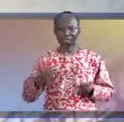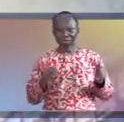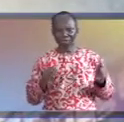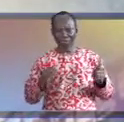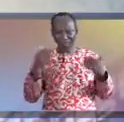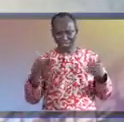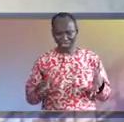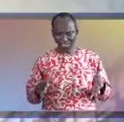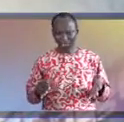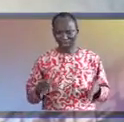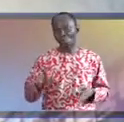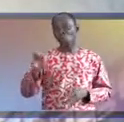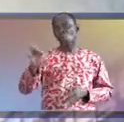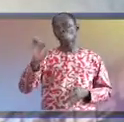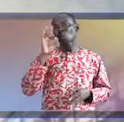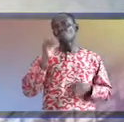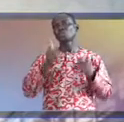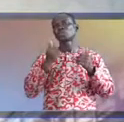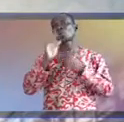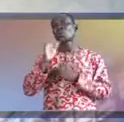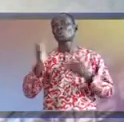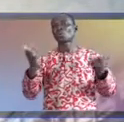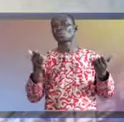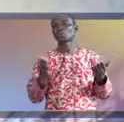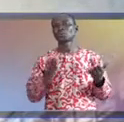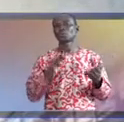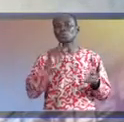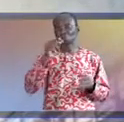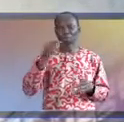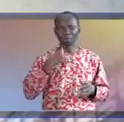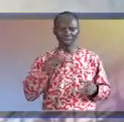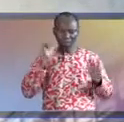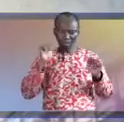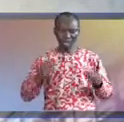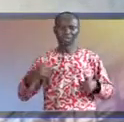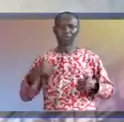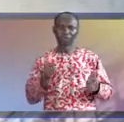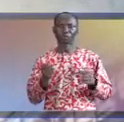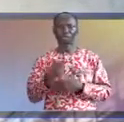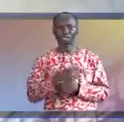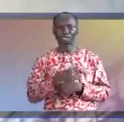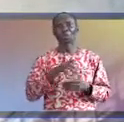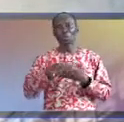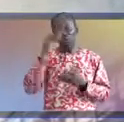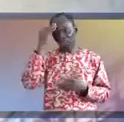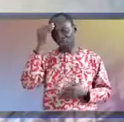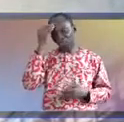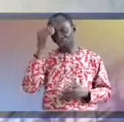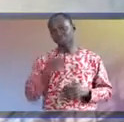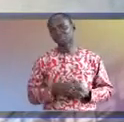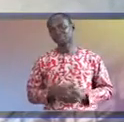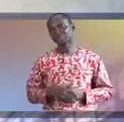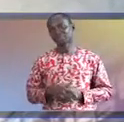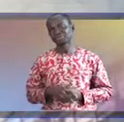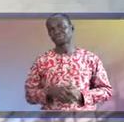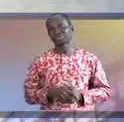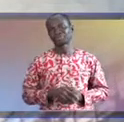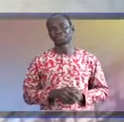baako e na onyankopon hwehwe se ye na ye tie ase nemre mu no ye nya bi ema ye nkra